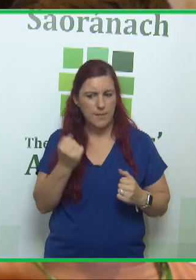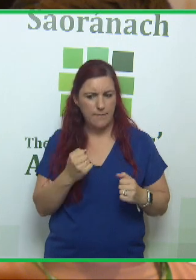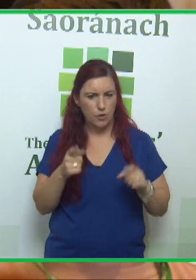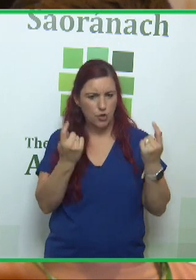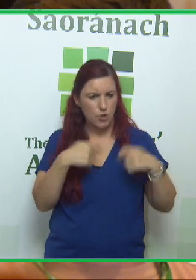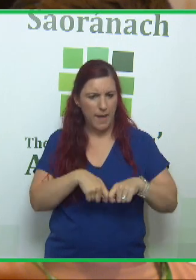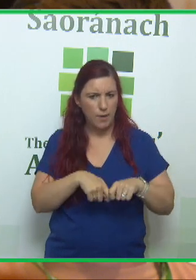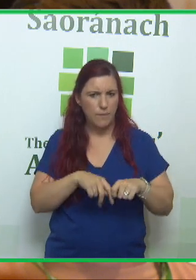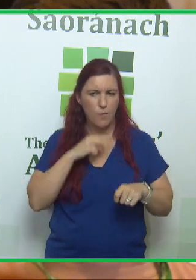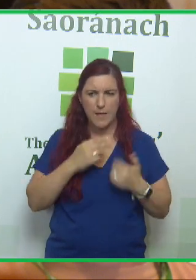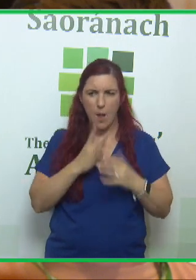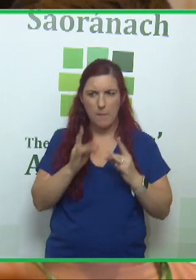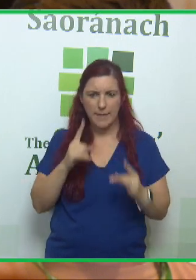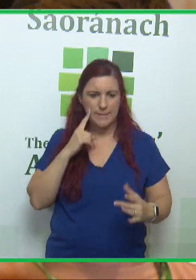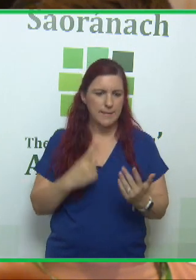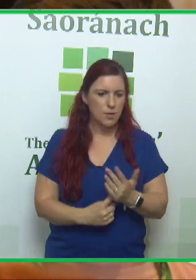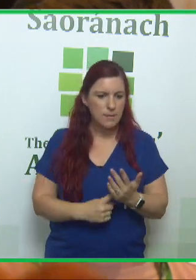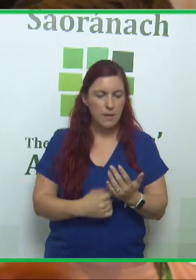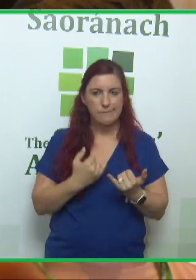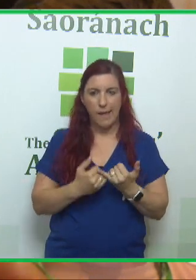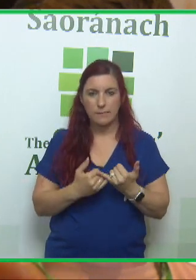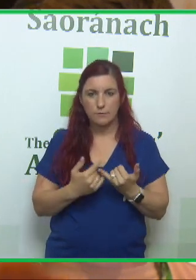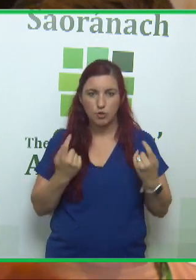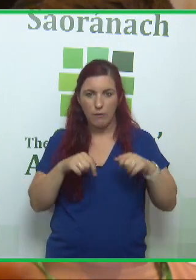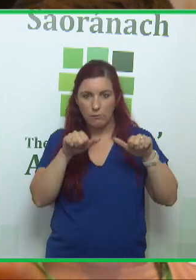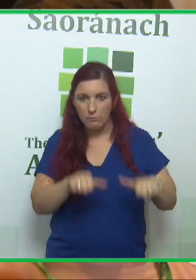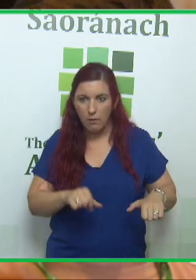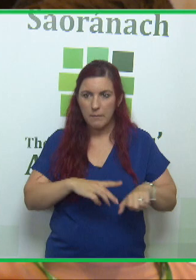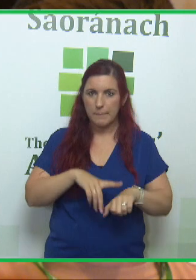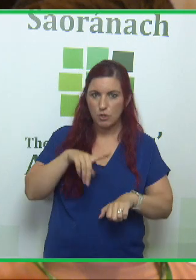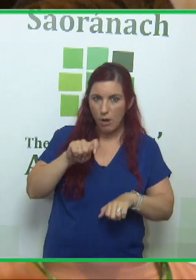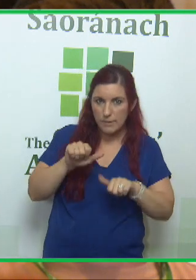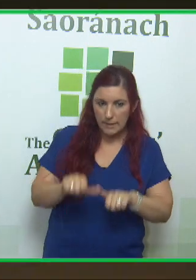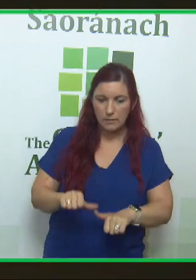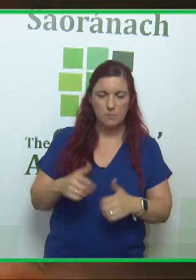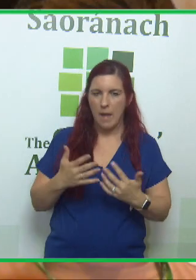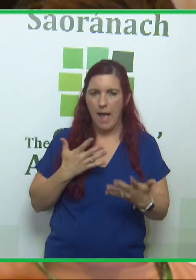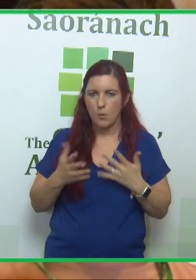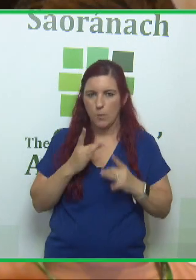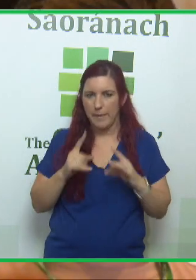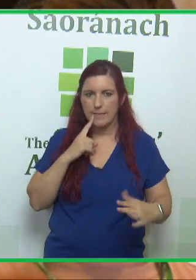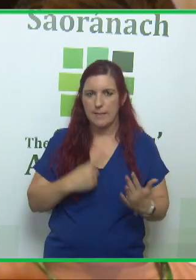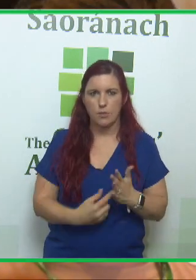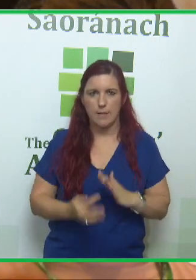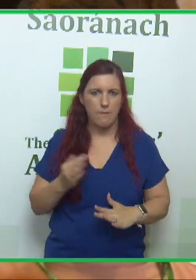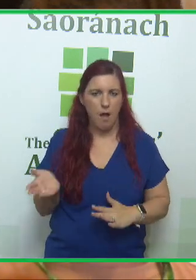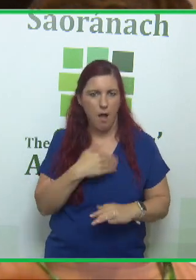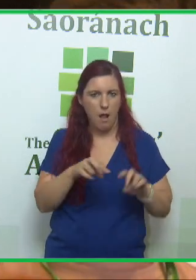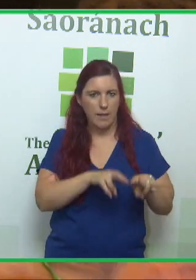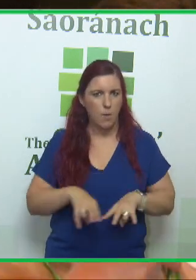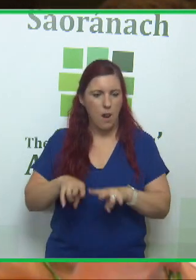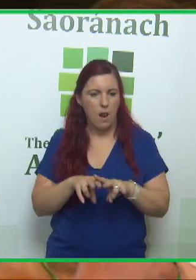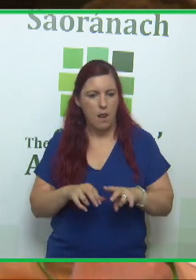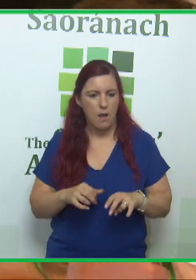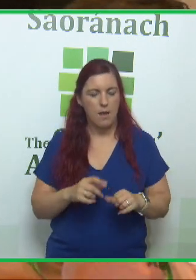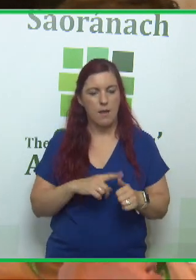how are decisions made? So is it consensus? Is it the majority? Is it the low-hanging fruit? How do you come to an agreement on how you spend your